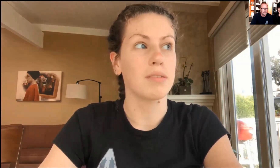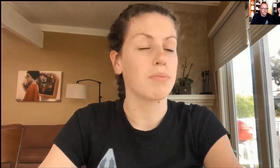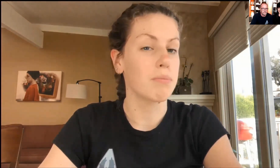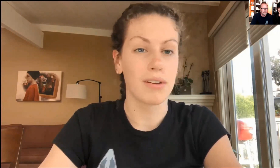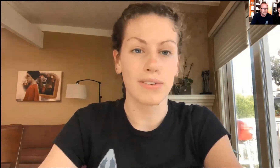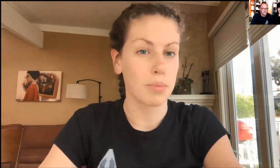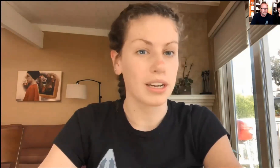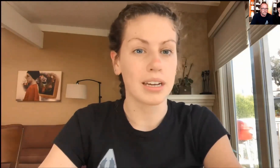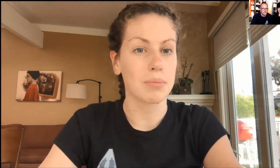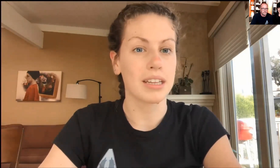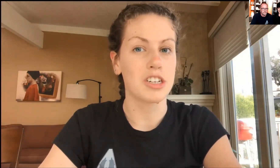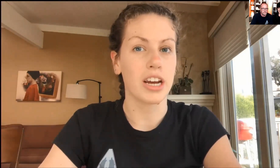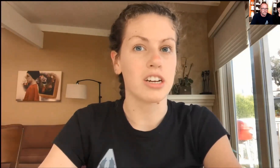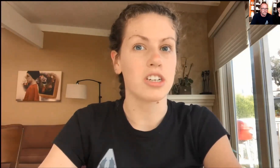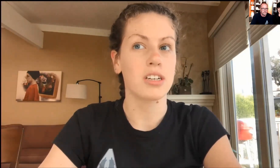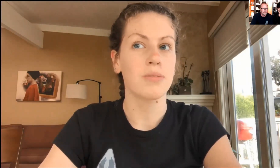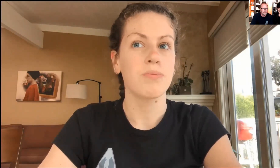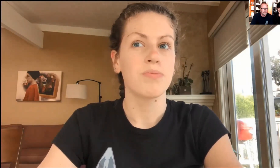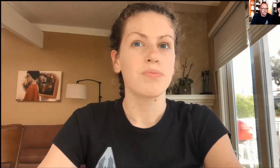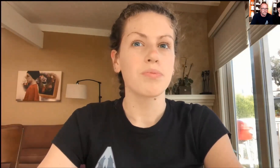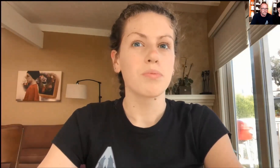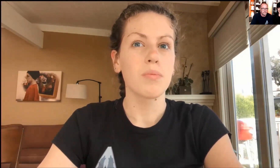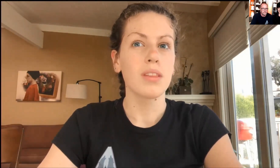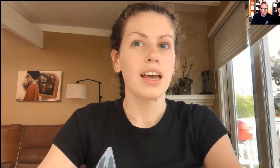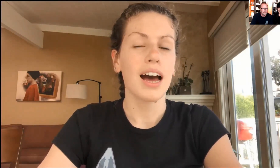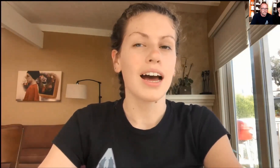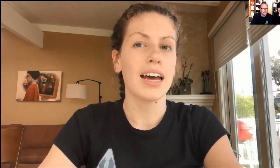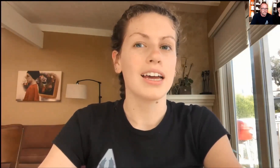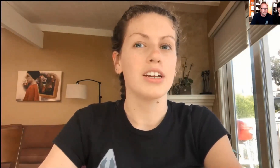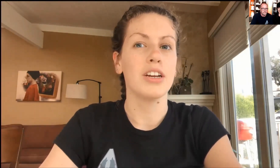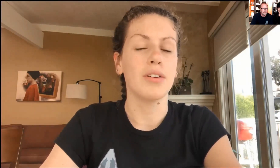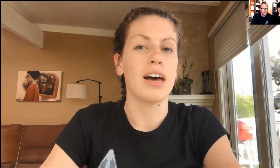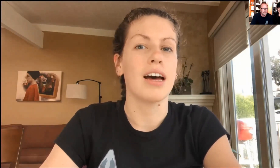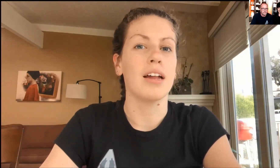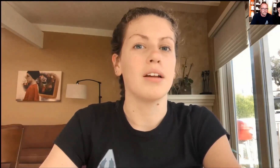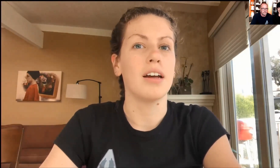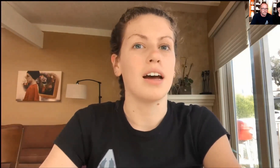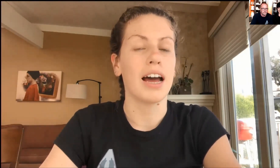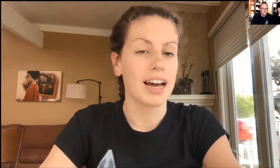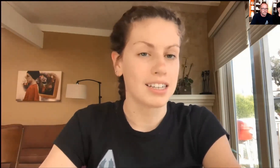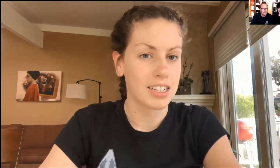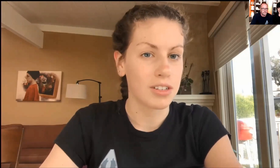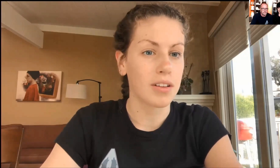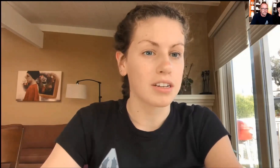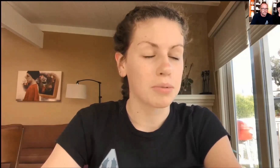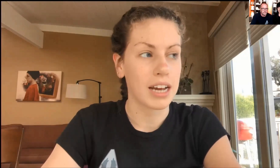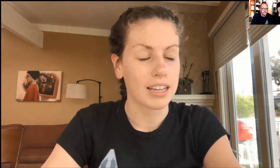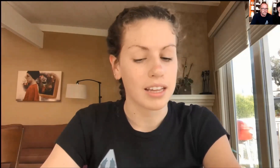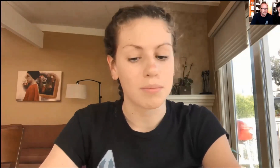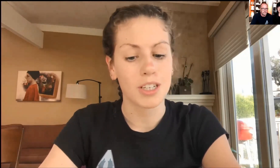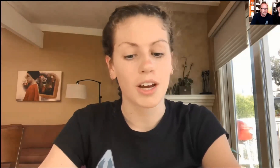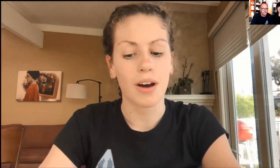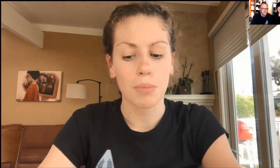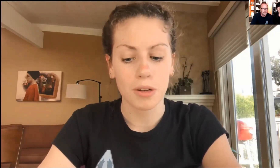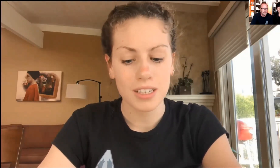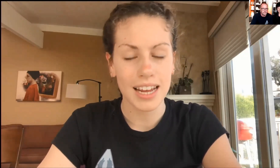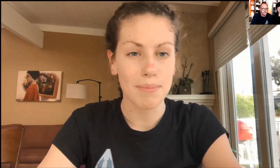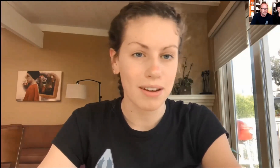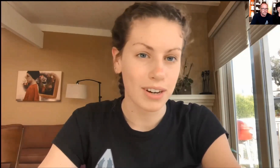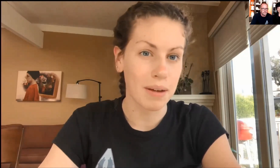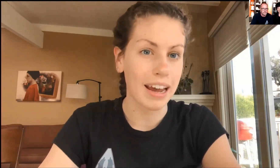other, my viewpoint completely changed. I knew that I had to do something to protect them, so I